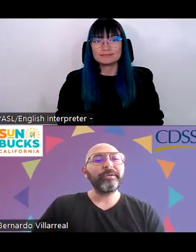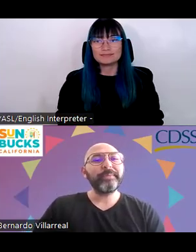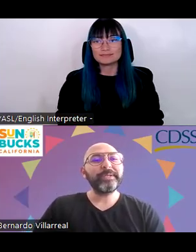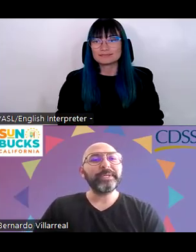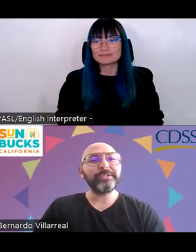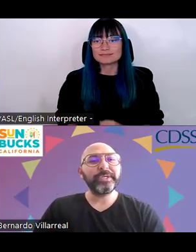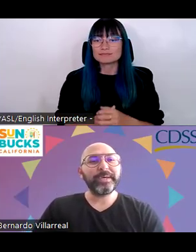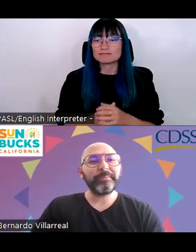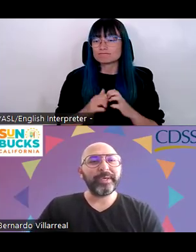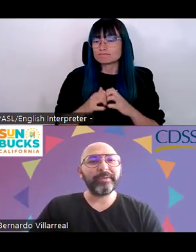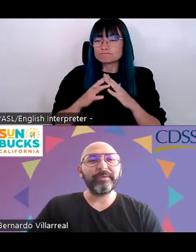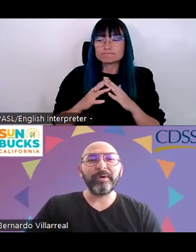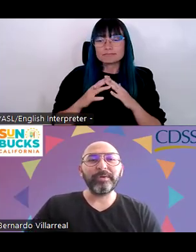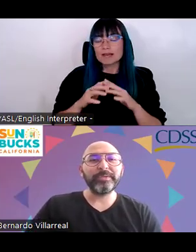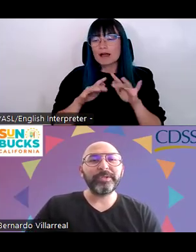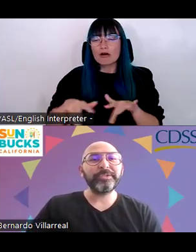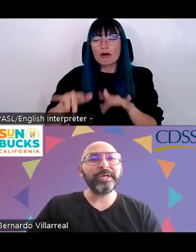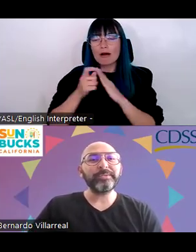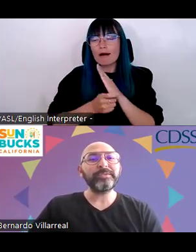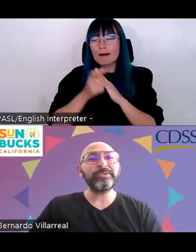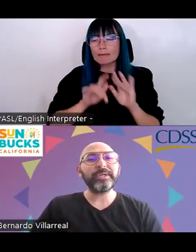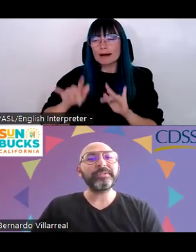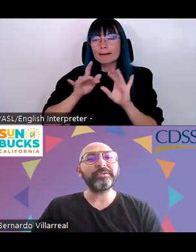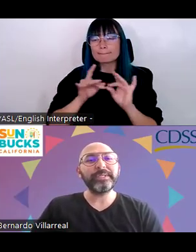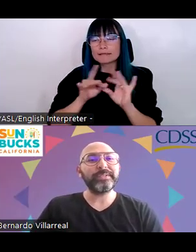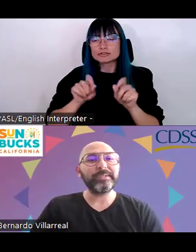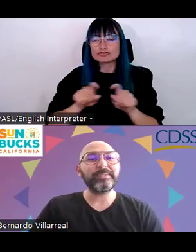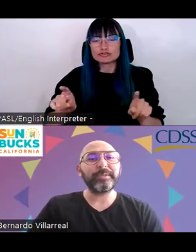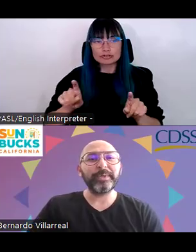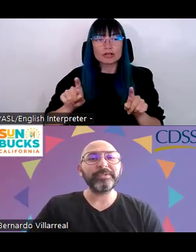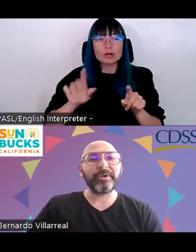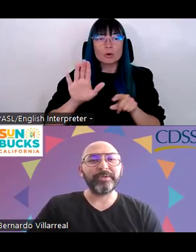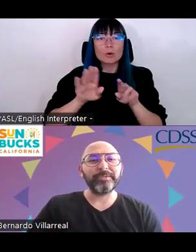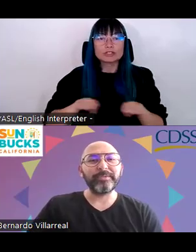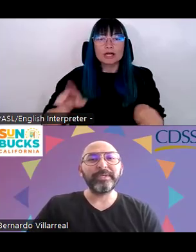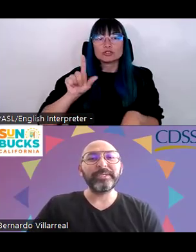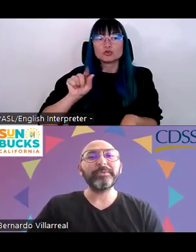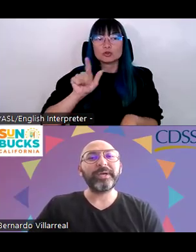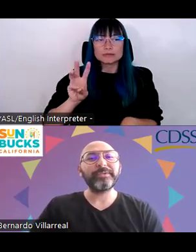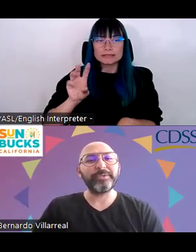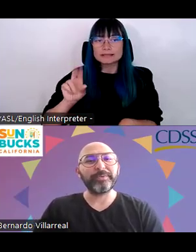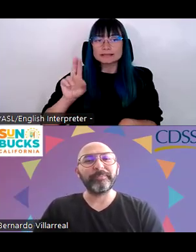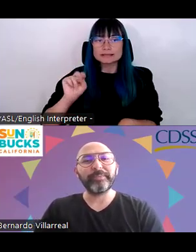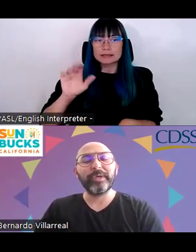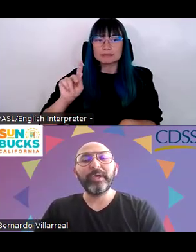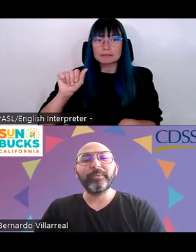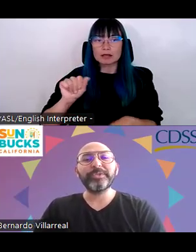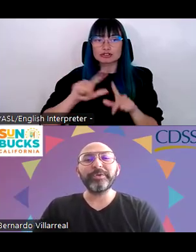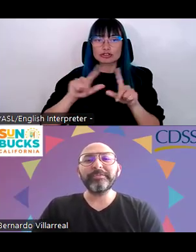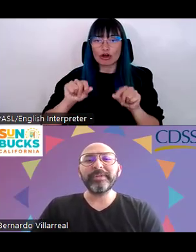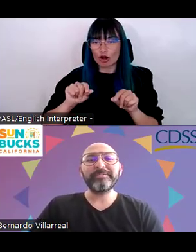We launched an automated messaging campaign called Your Child's 2026 Sunbucks Card is Arriving